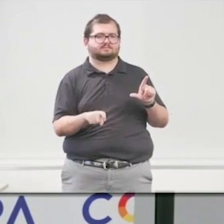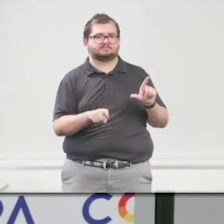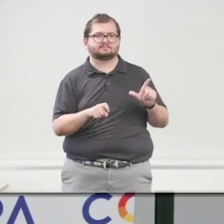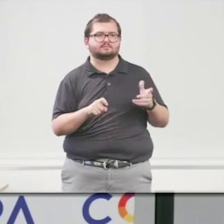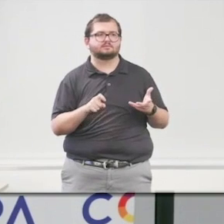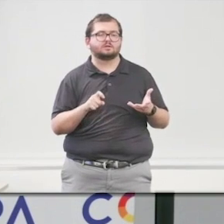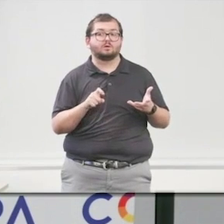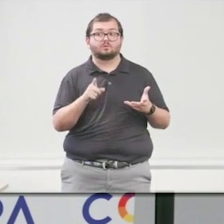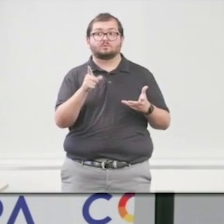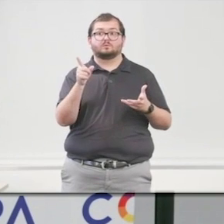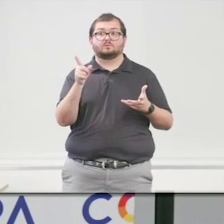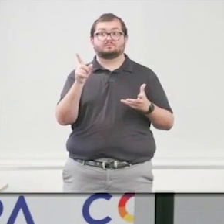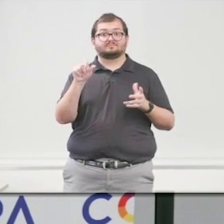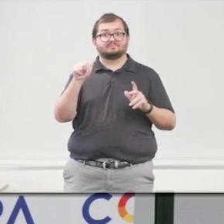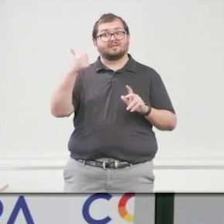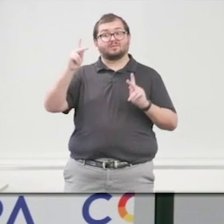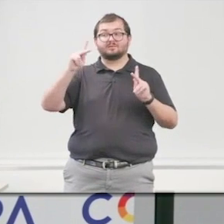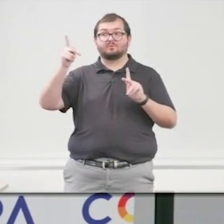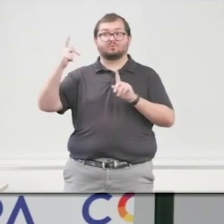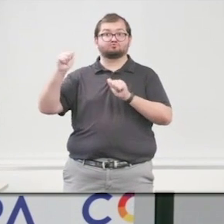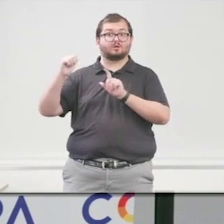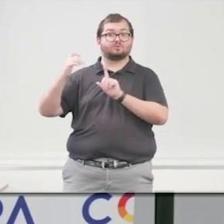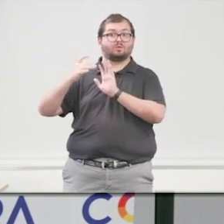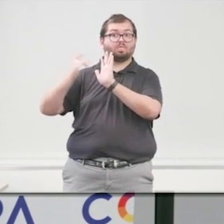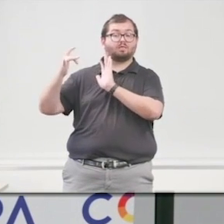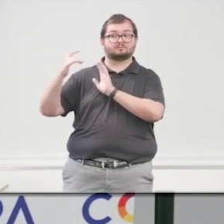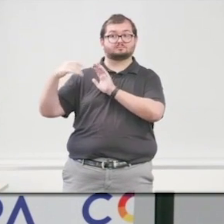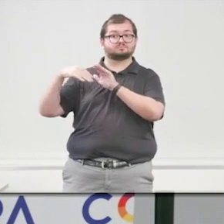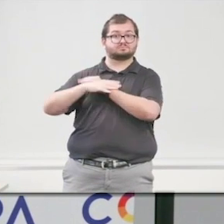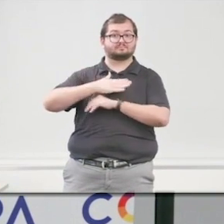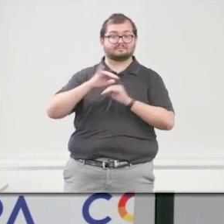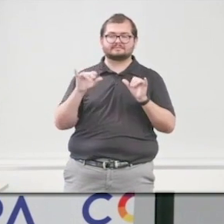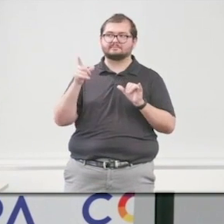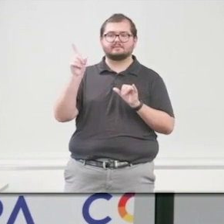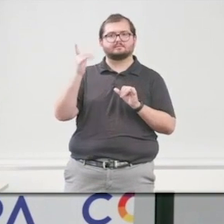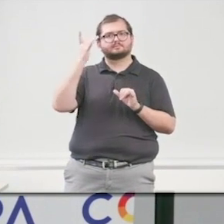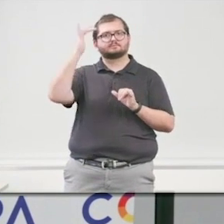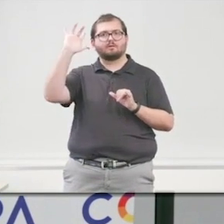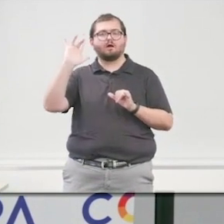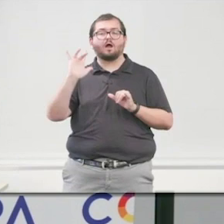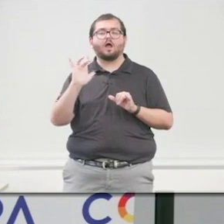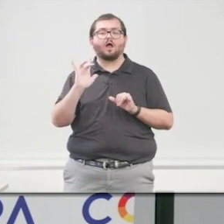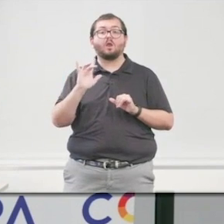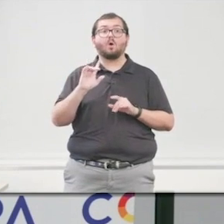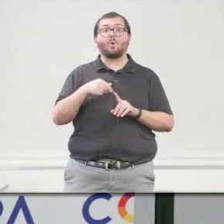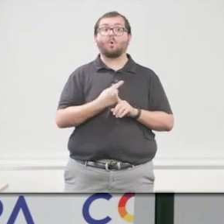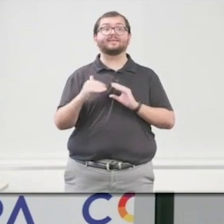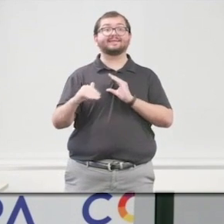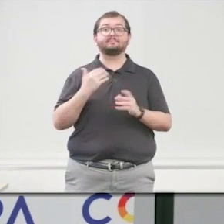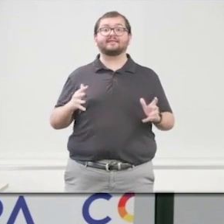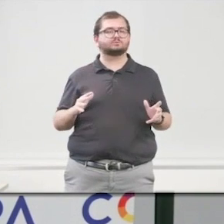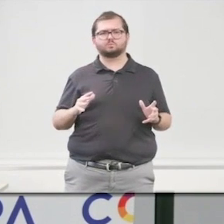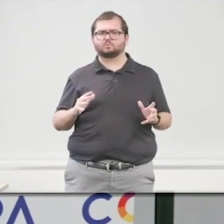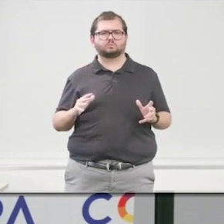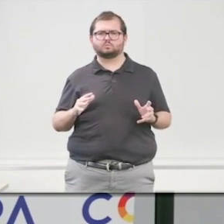are very intelligent themselves and know a lot of different ways in which to do it. And it's not just emails. I get, unfortunately,